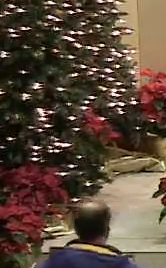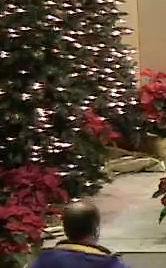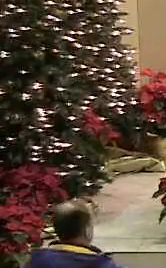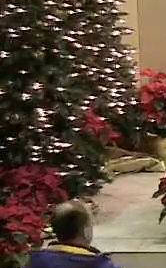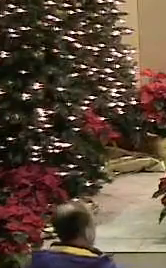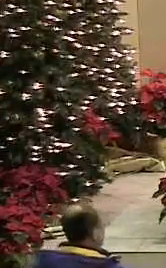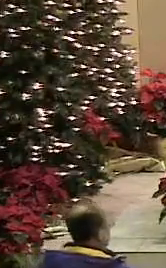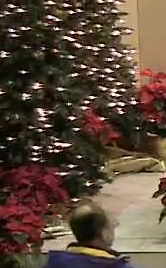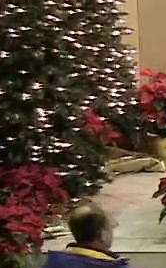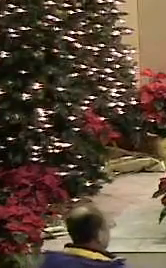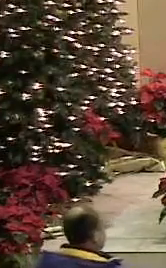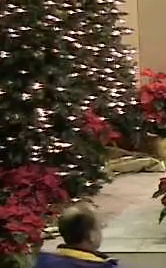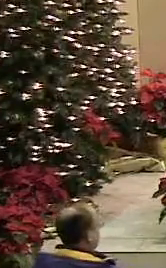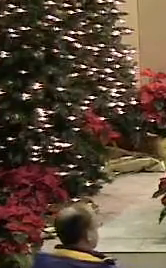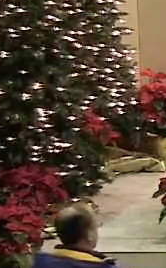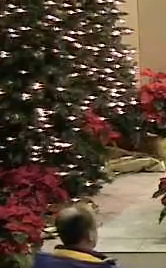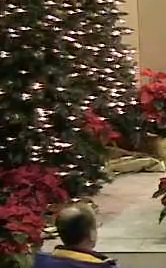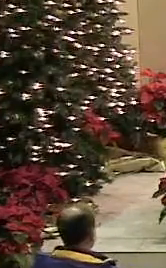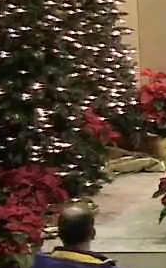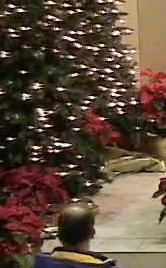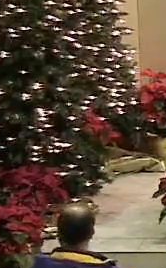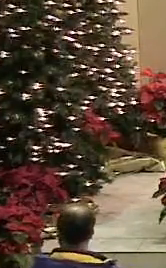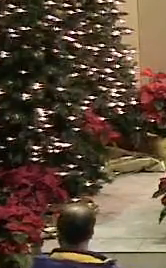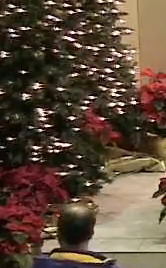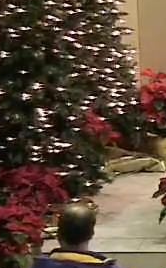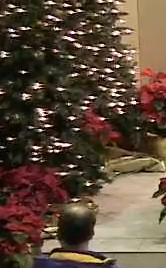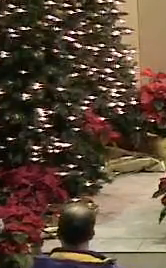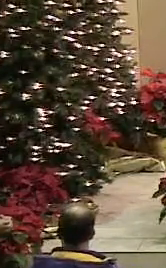Let us pray.